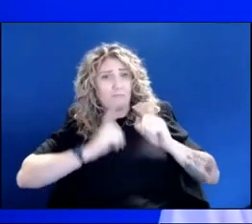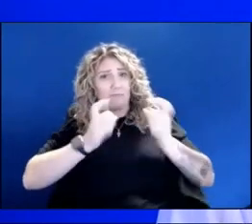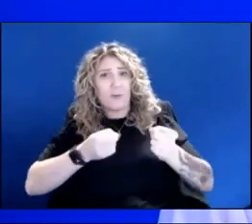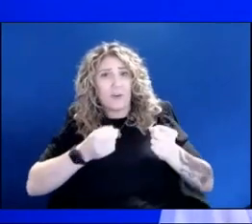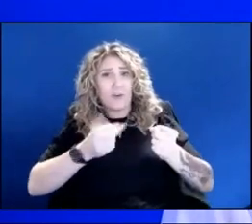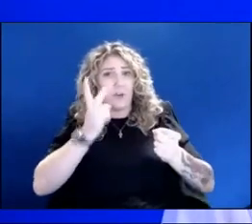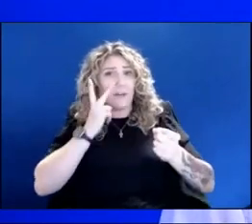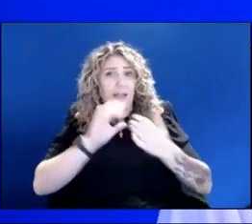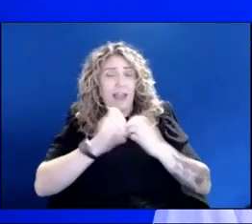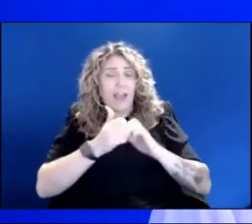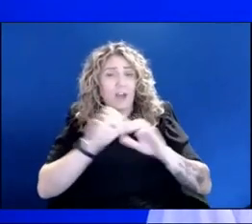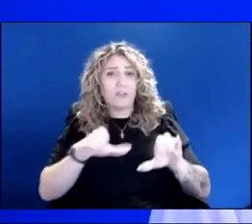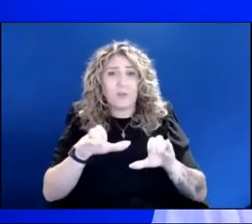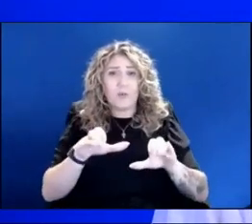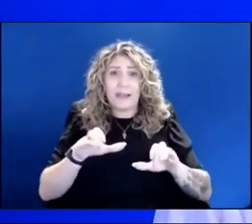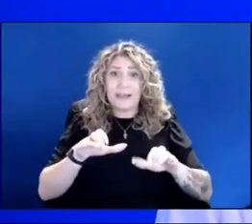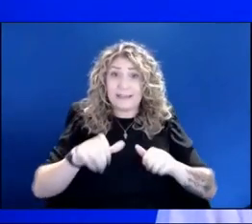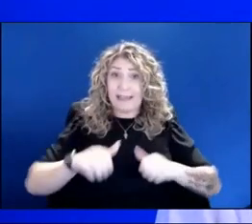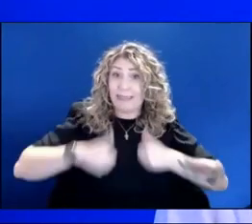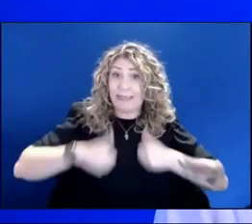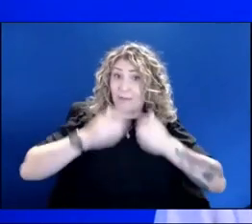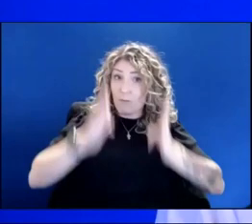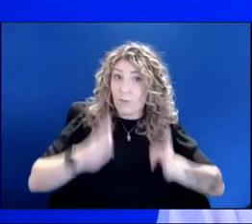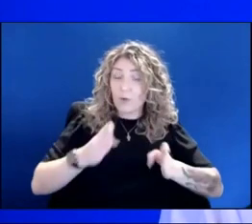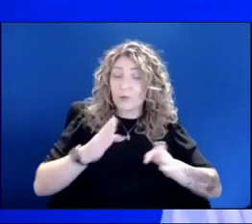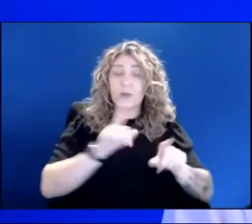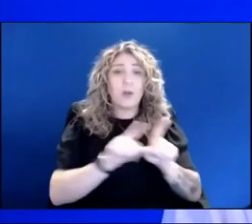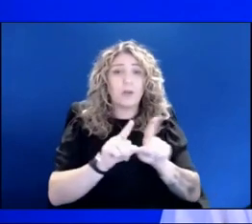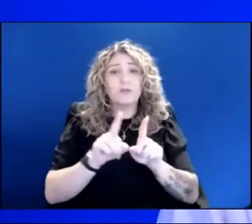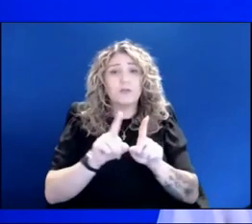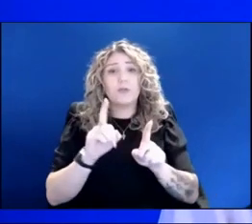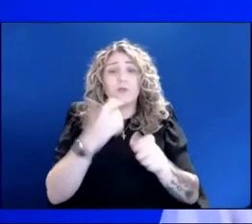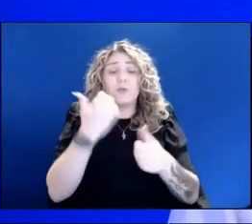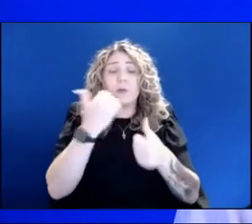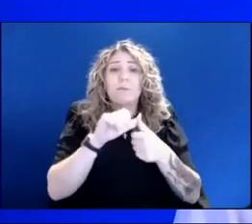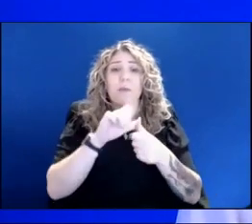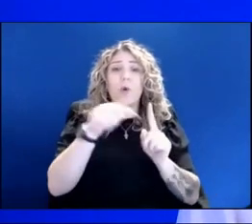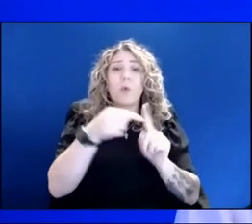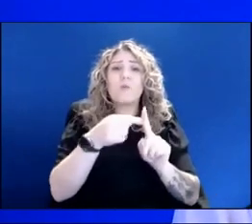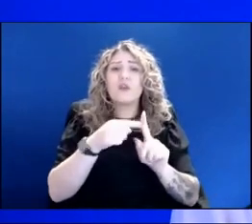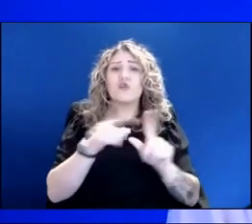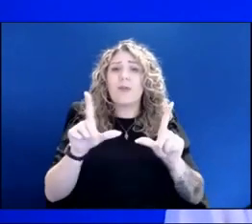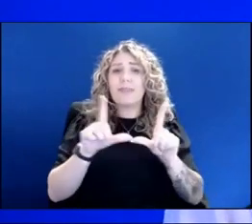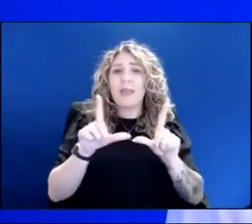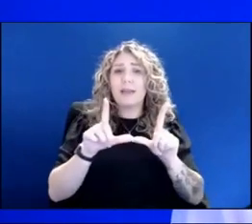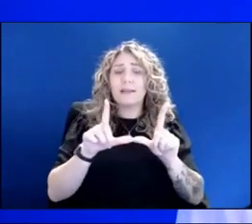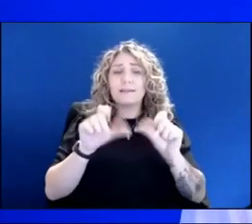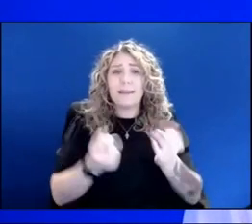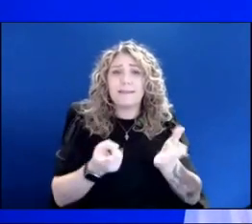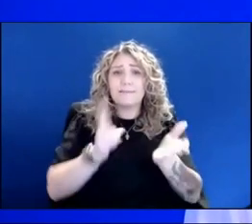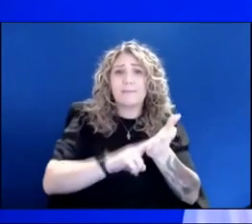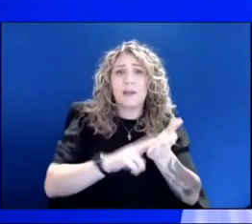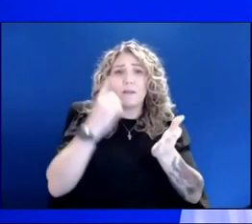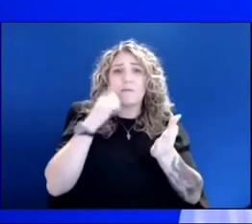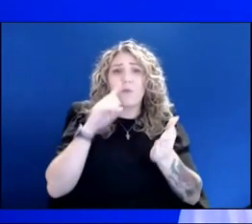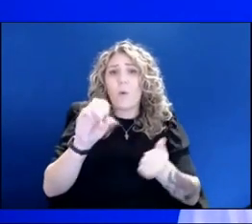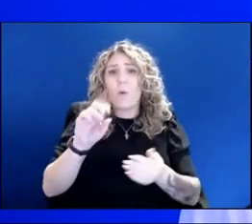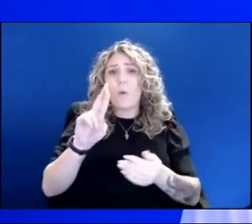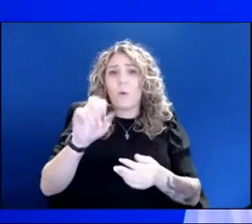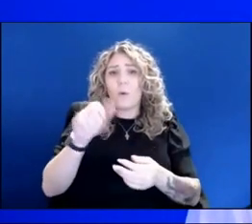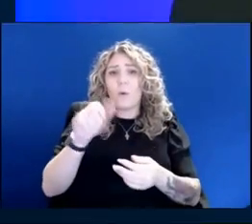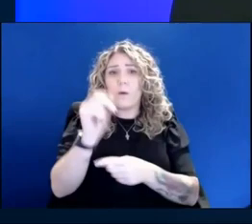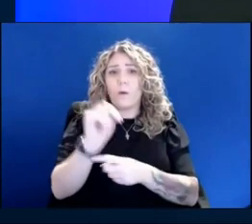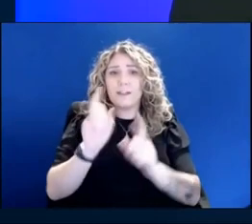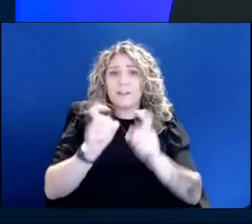living donor, but also remember, when you go to renew your license or go to the DMV, please sign up to be an organ donor. So just kind of reinforce those messages.